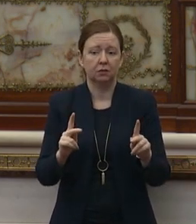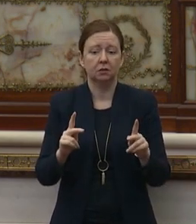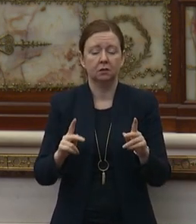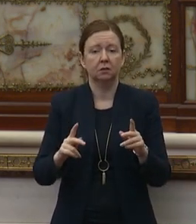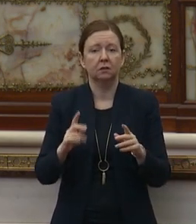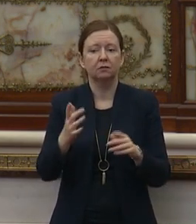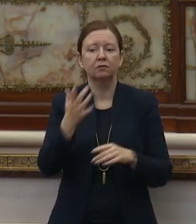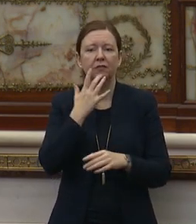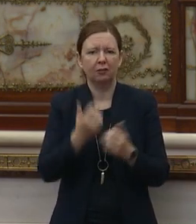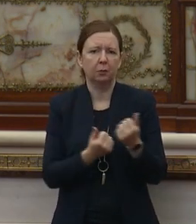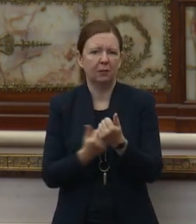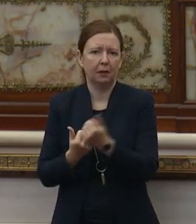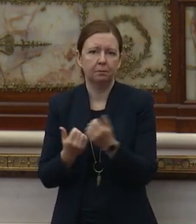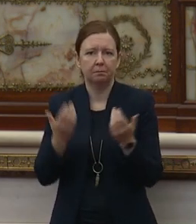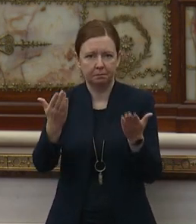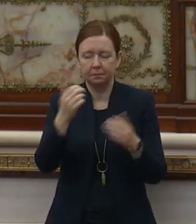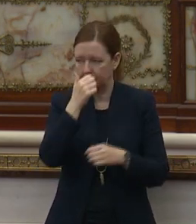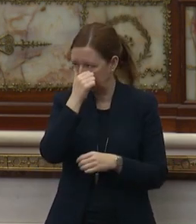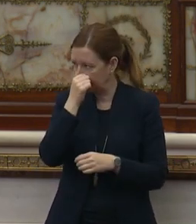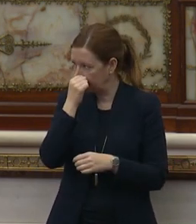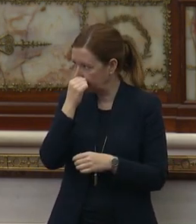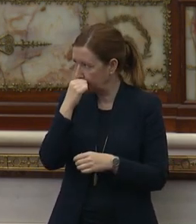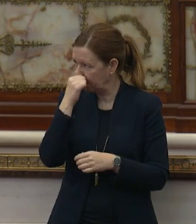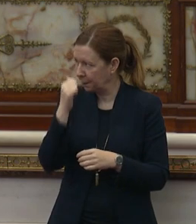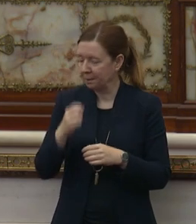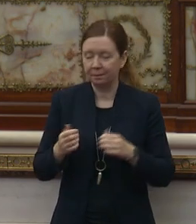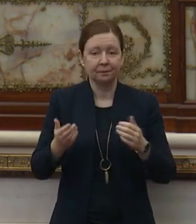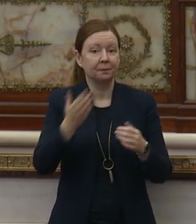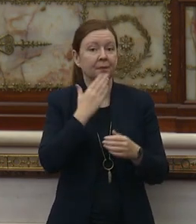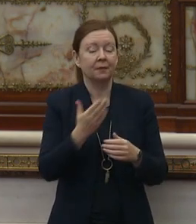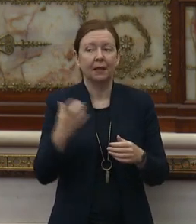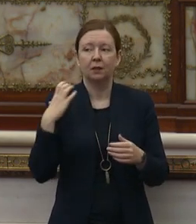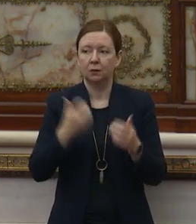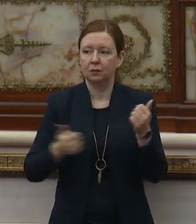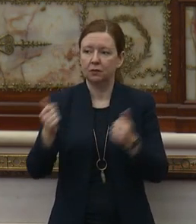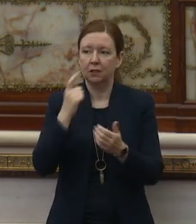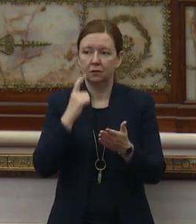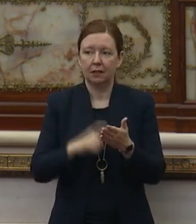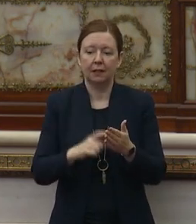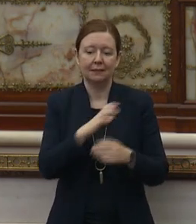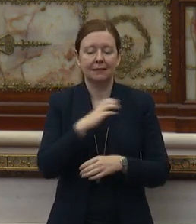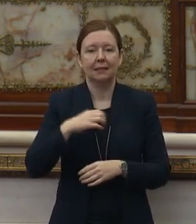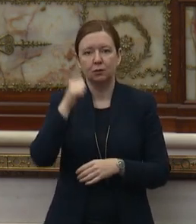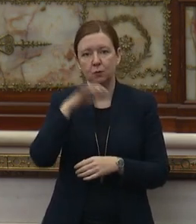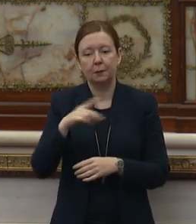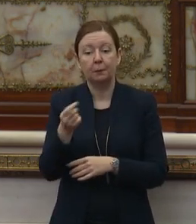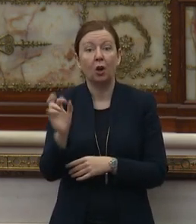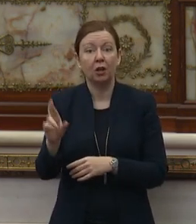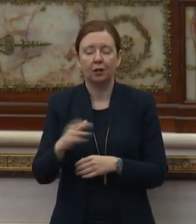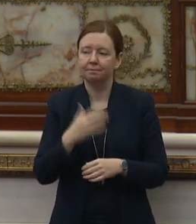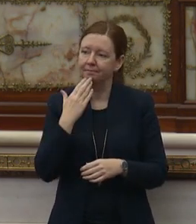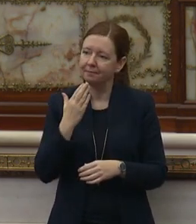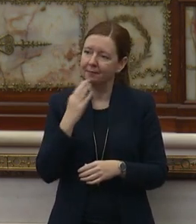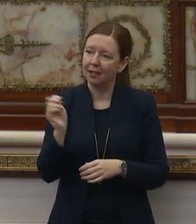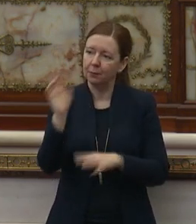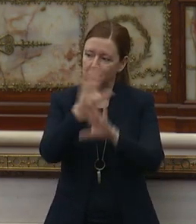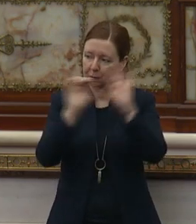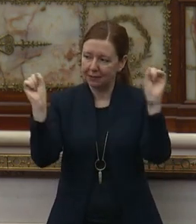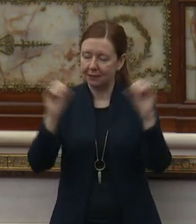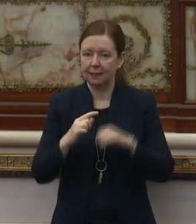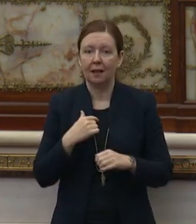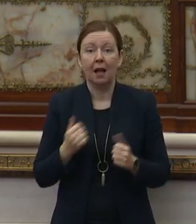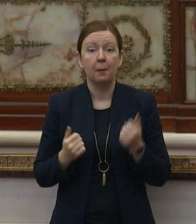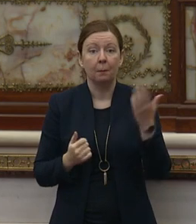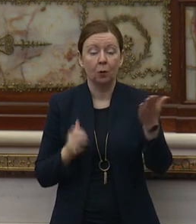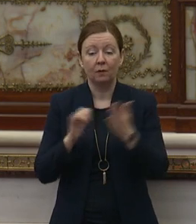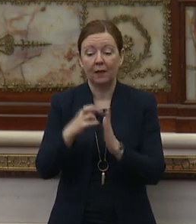a favorable recommendation. Thank you, Mr. Decker. Chair again recognizes Councilwoman Parker. Thank you, Mr. President. I